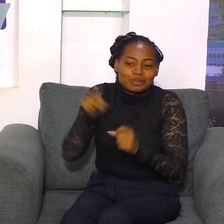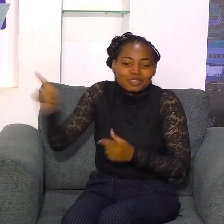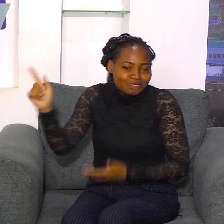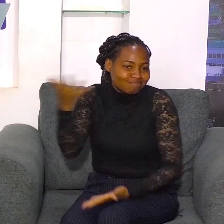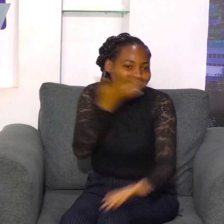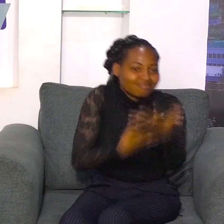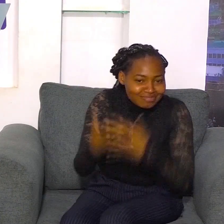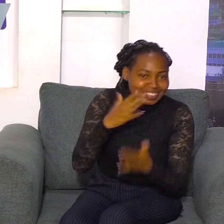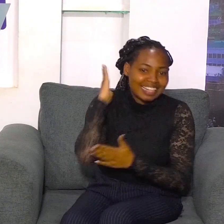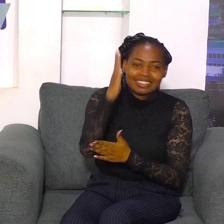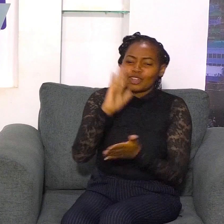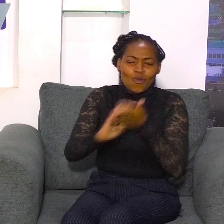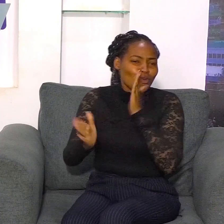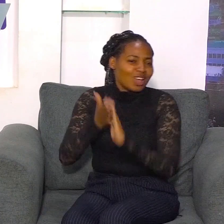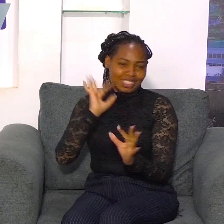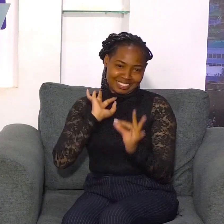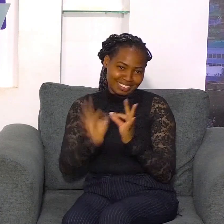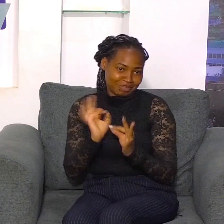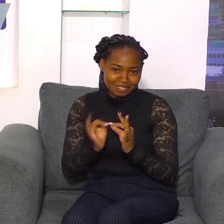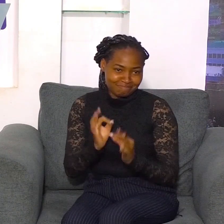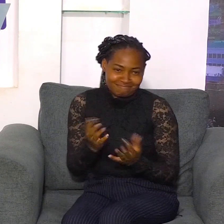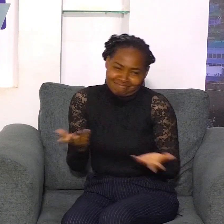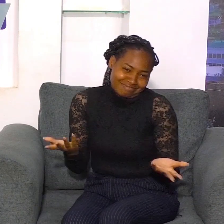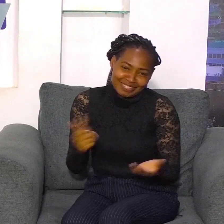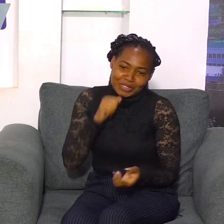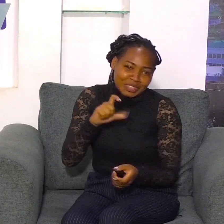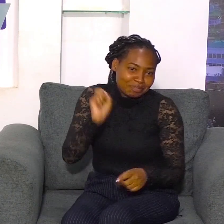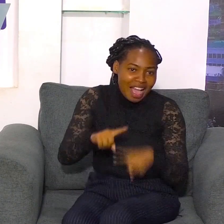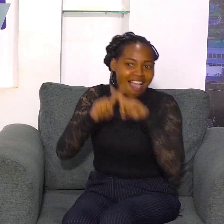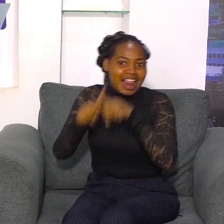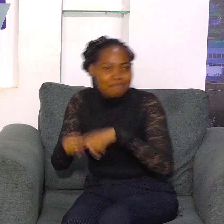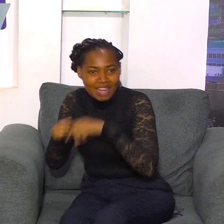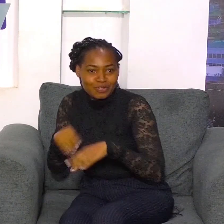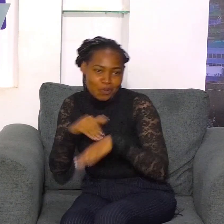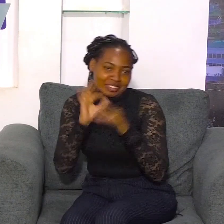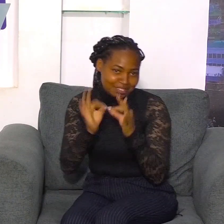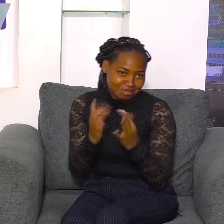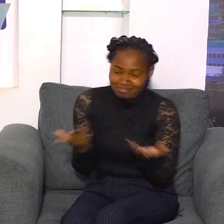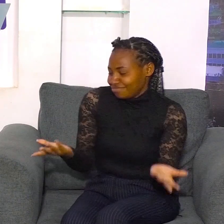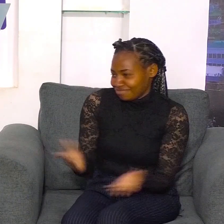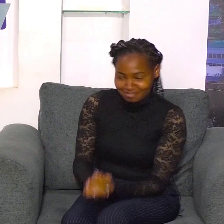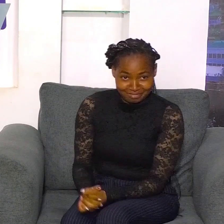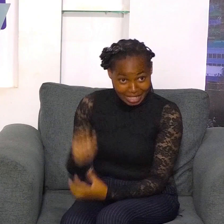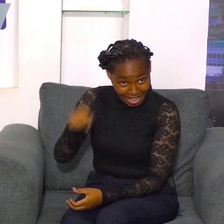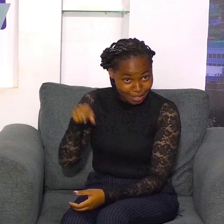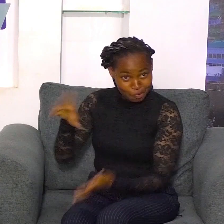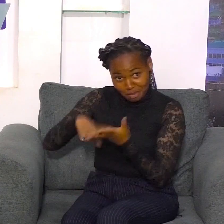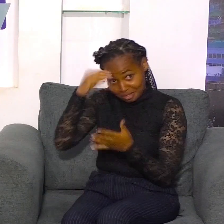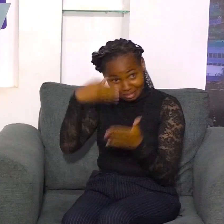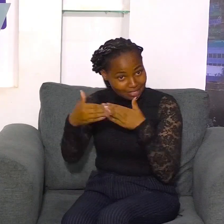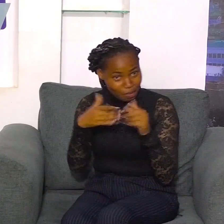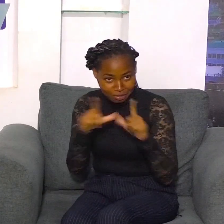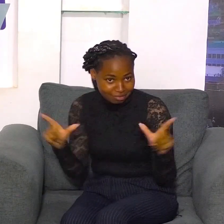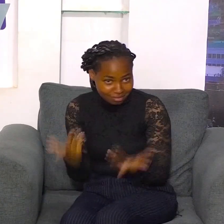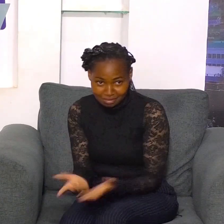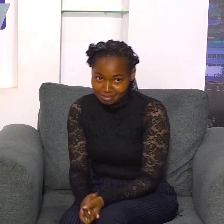that, it can be easy for you to interact directly with the deaf instead of always relying on an interpreter? Are you